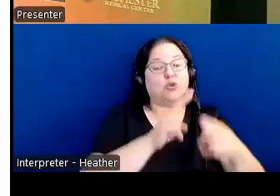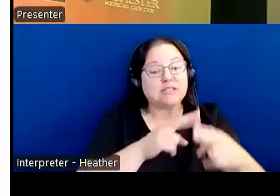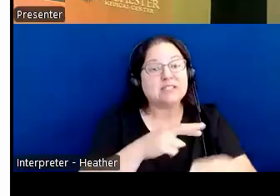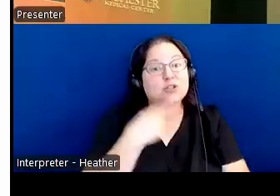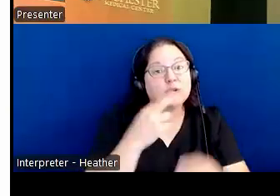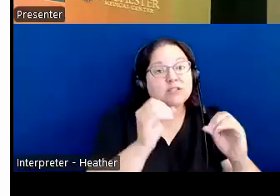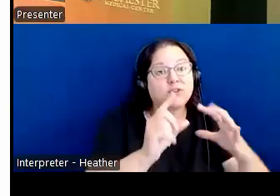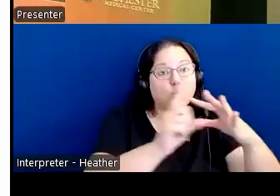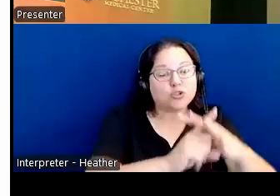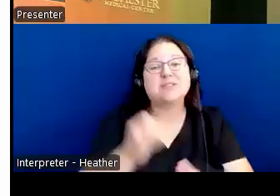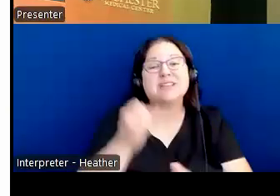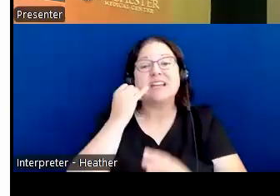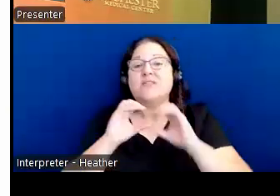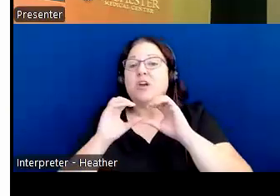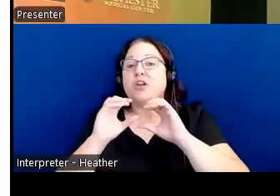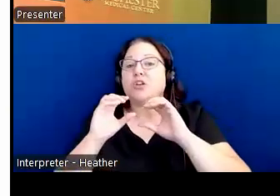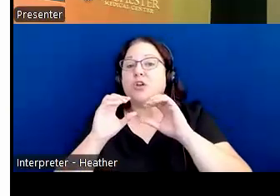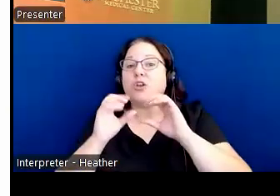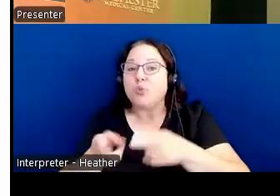decreases the risk of overdose.